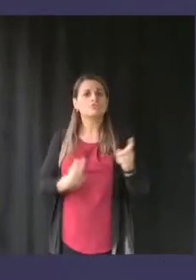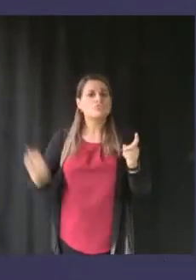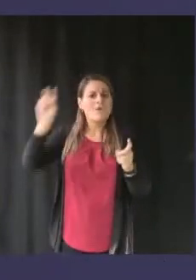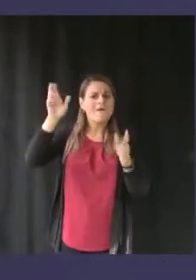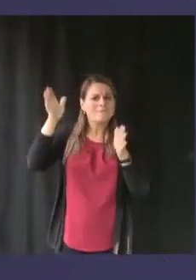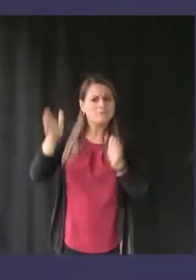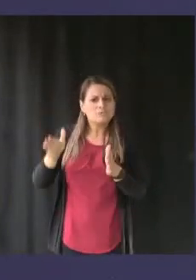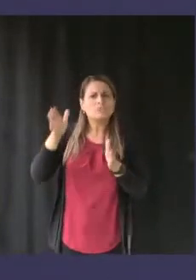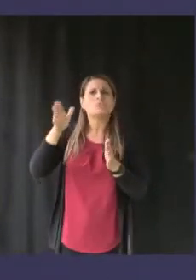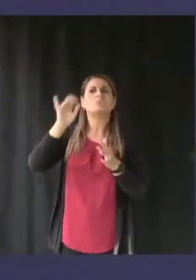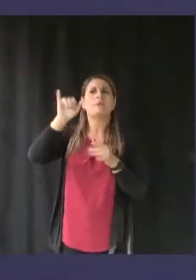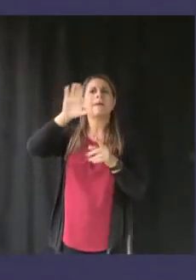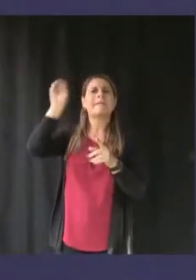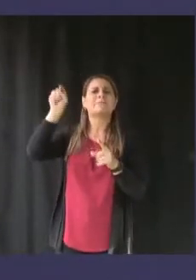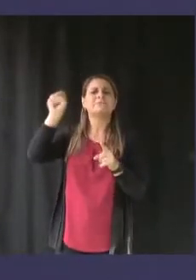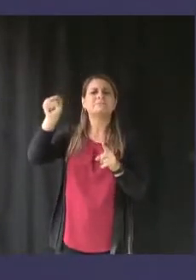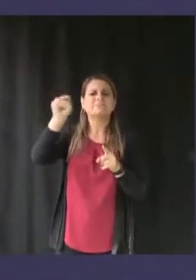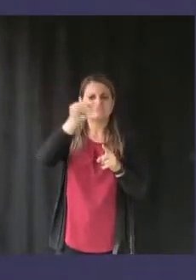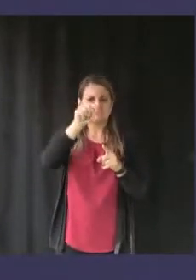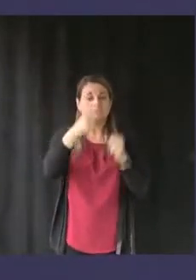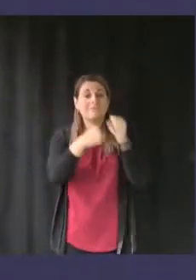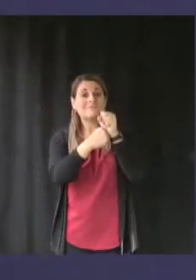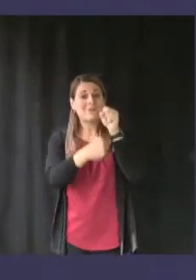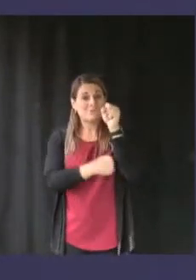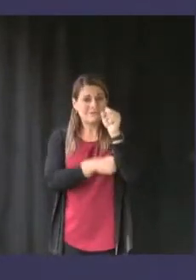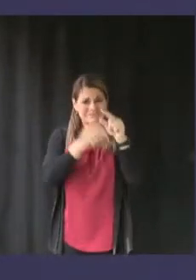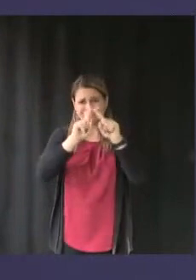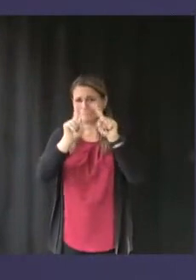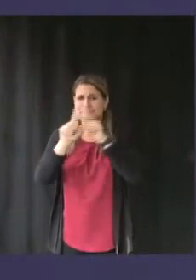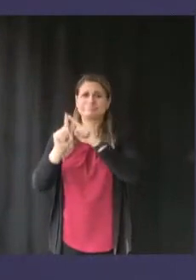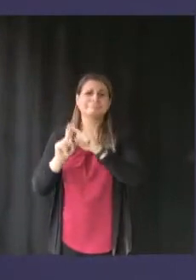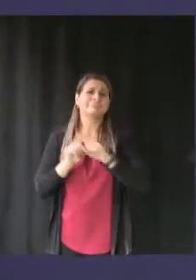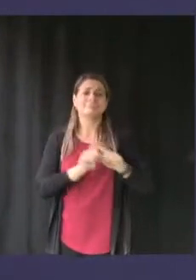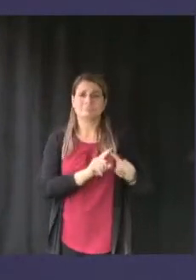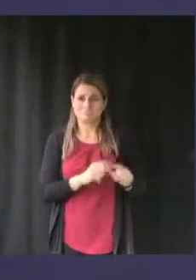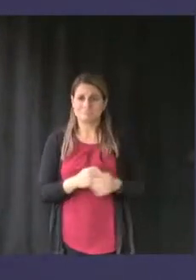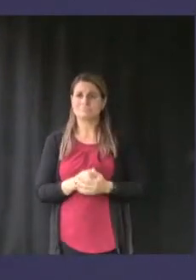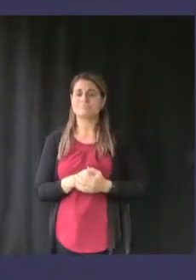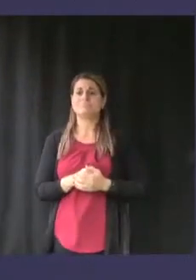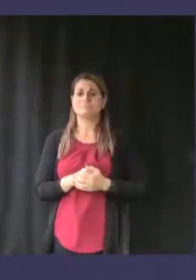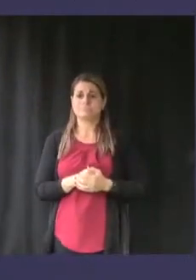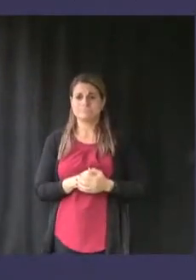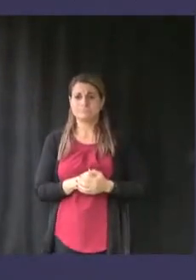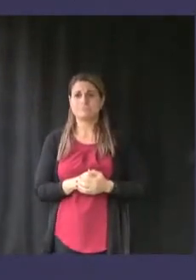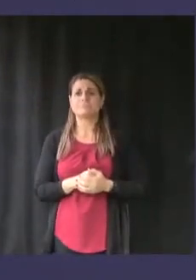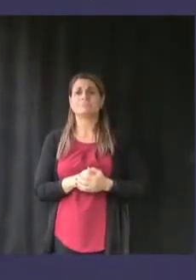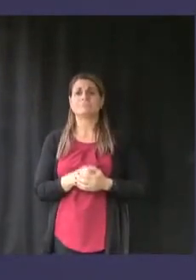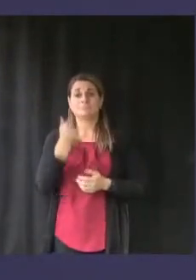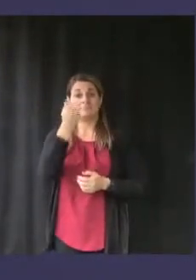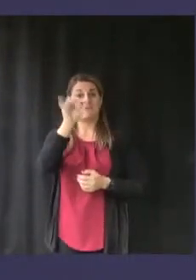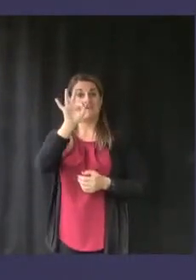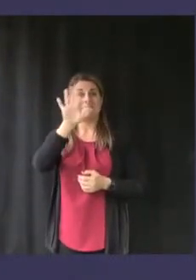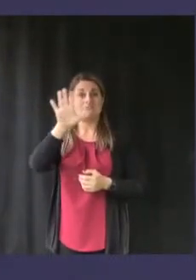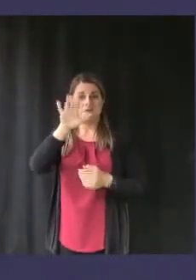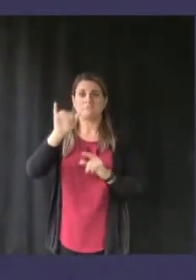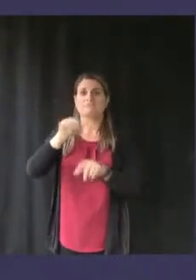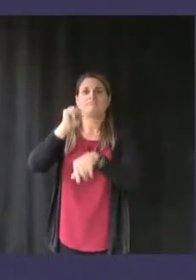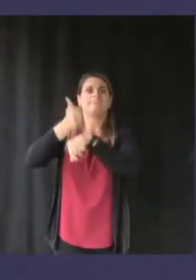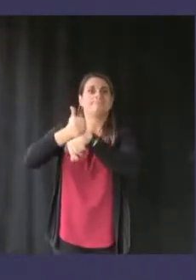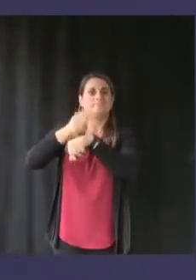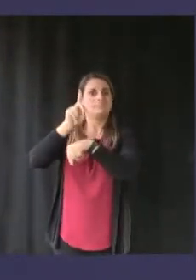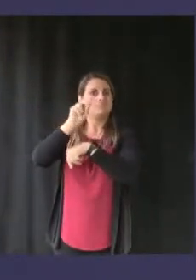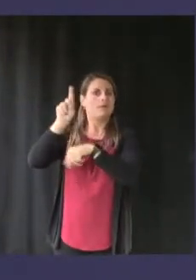Lamont Foundation. When the Dodd Center was founded in 1995, it was with the ambition to place UConn